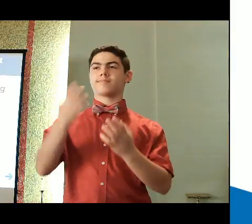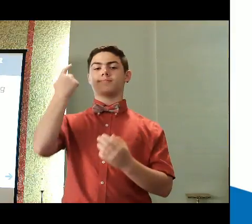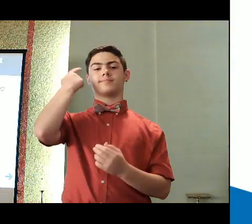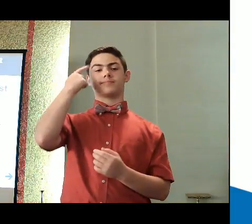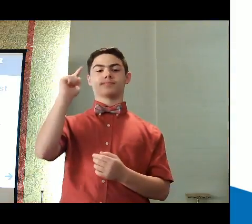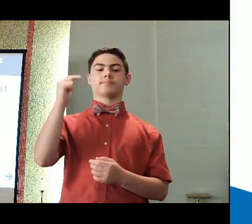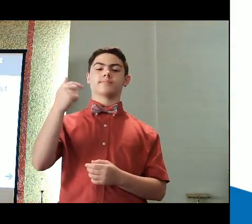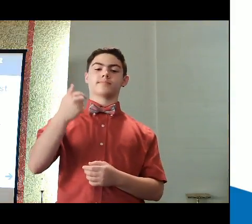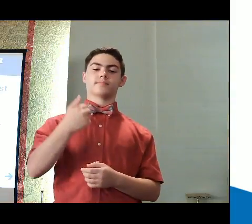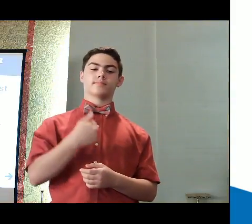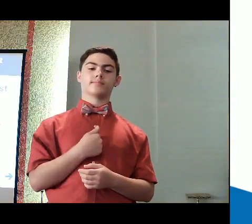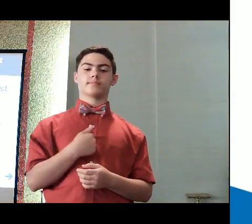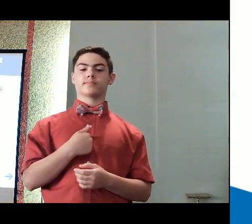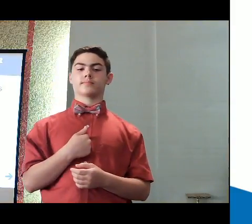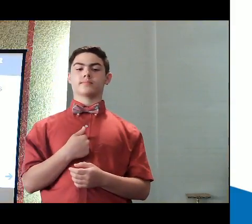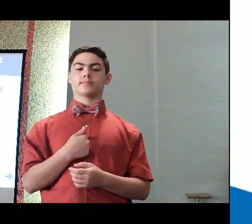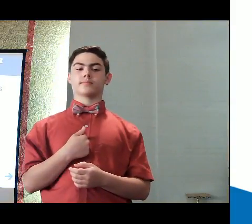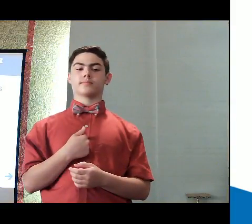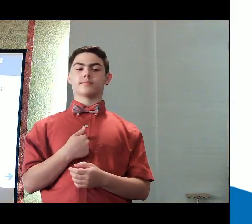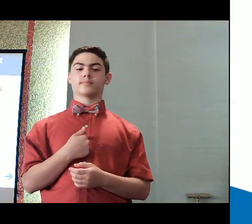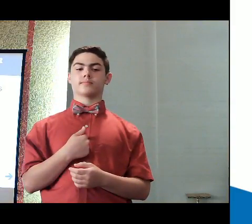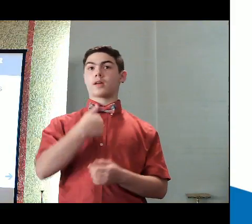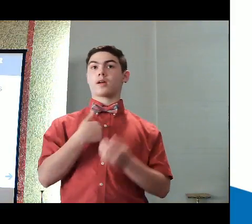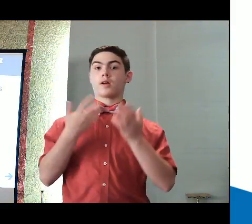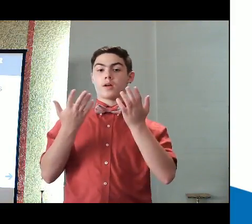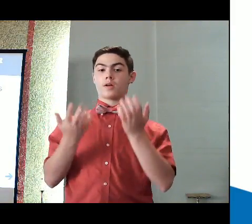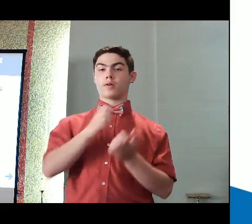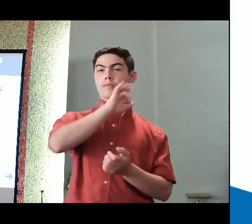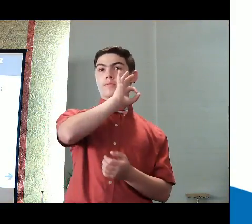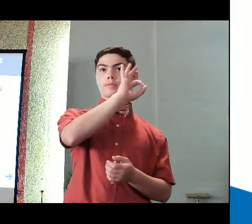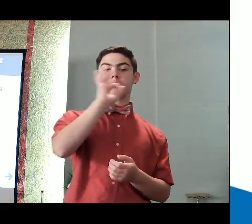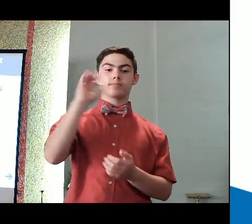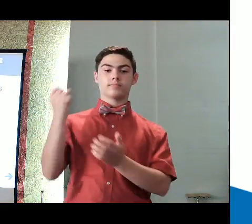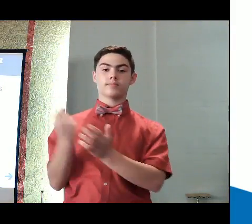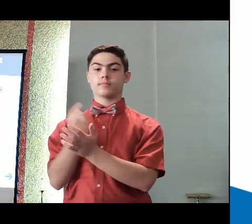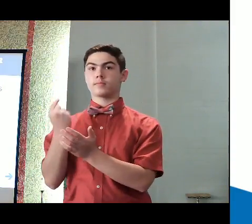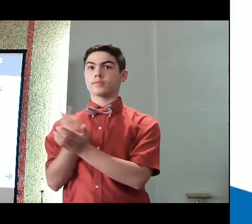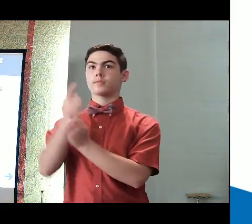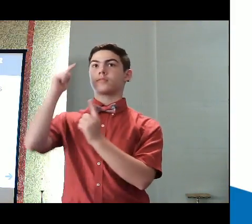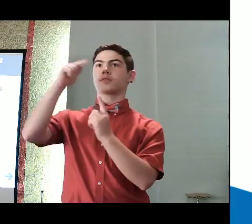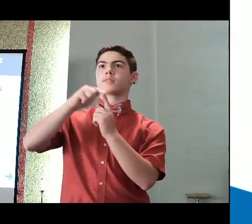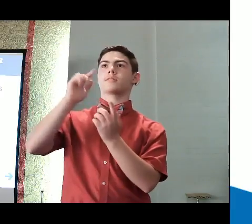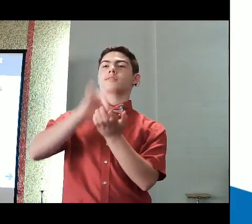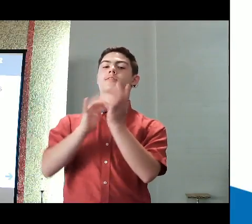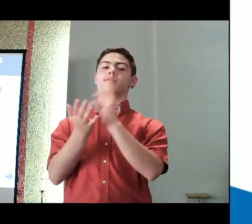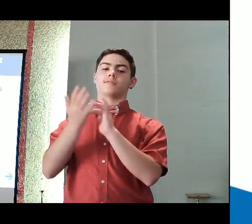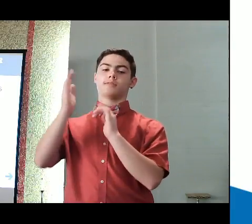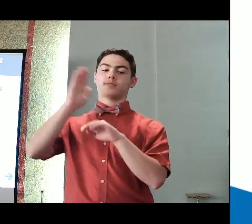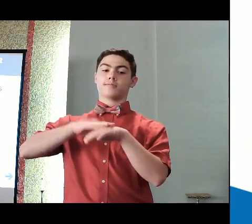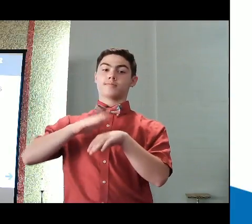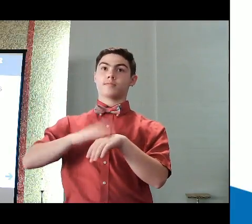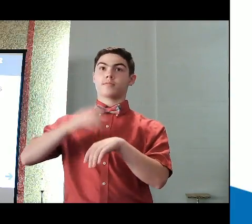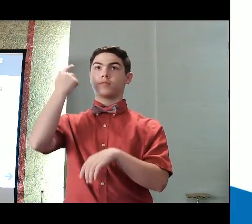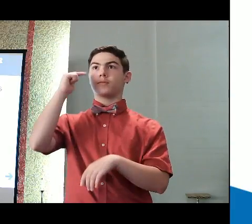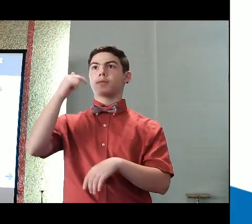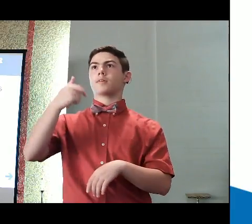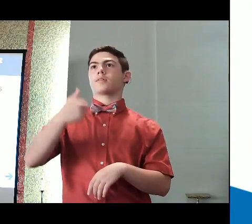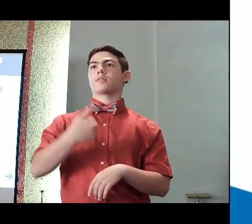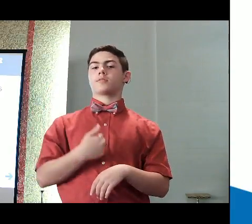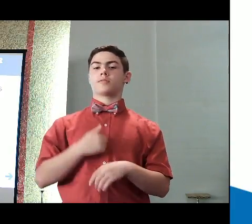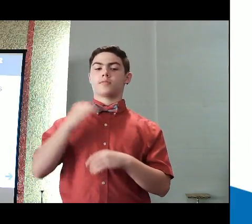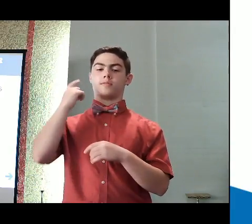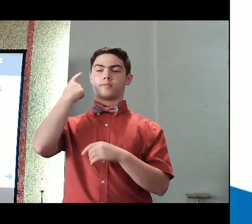so much for me. I want to be a soul winner till Jesus calls for